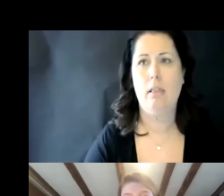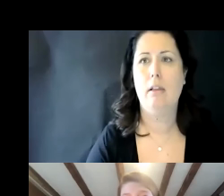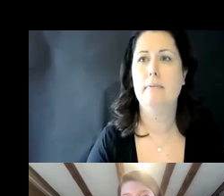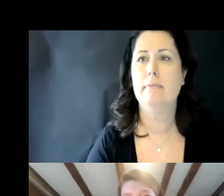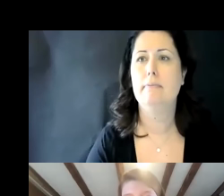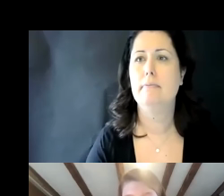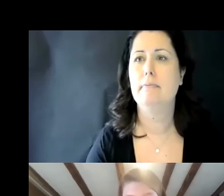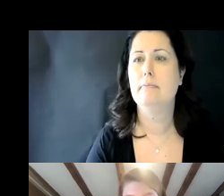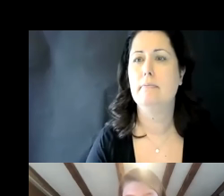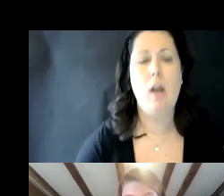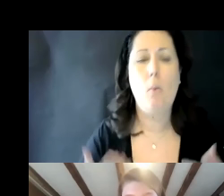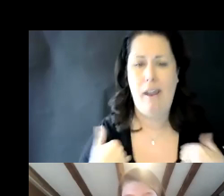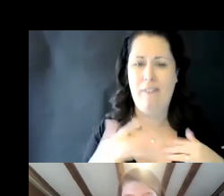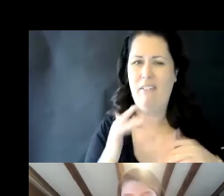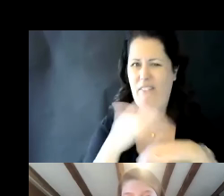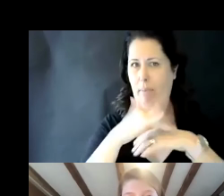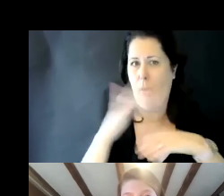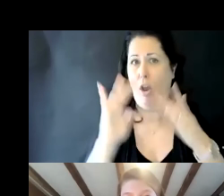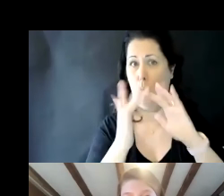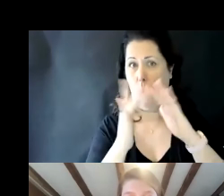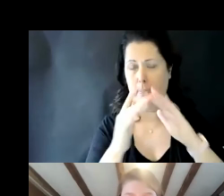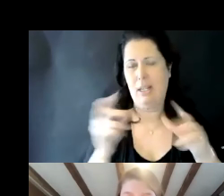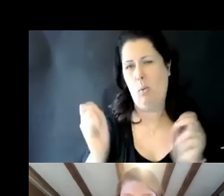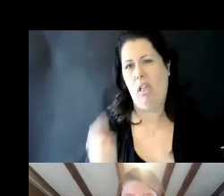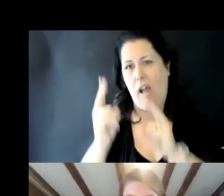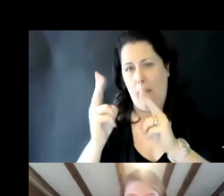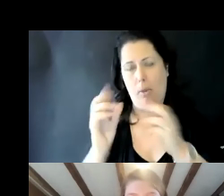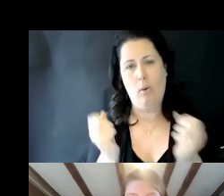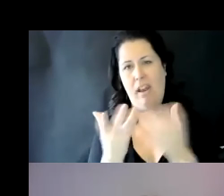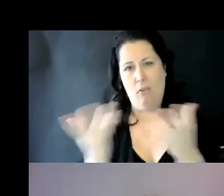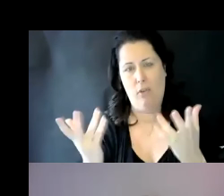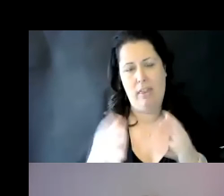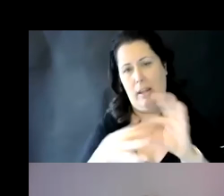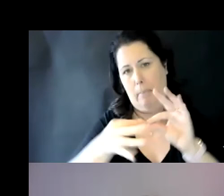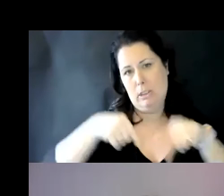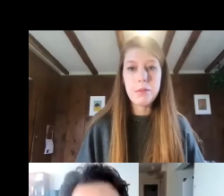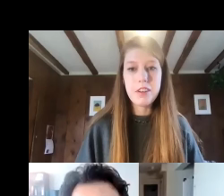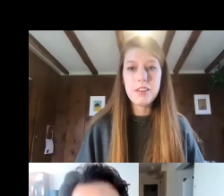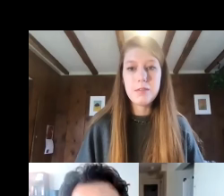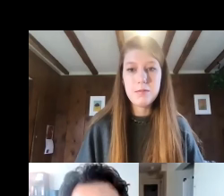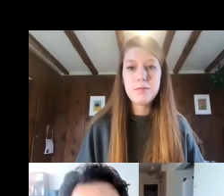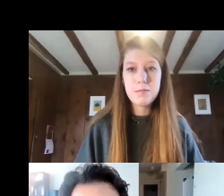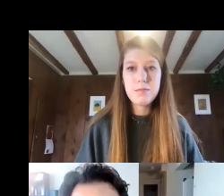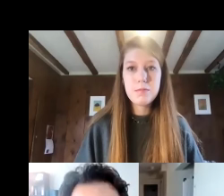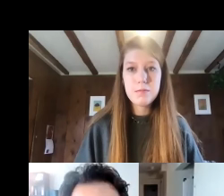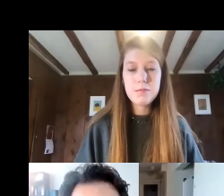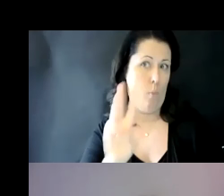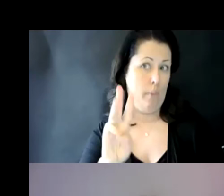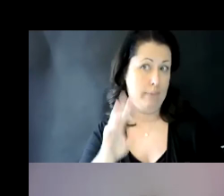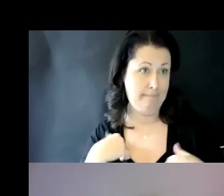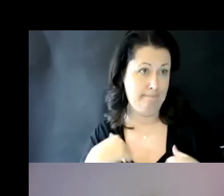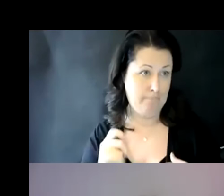They're also on our website right now too. So we'll upload everything mentioned in this presentation onto our website.